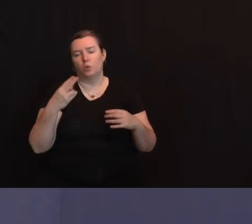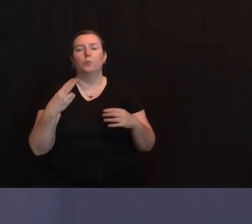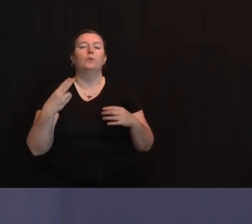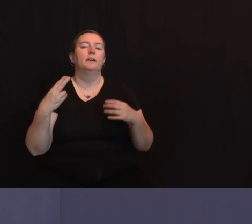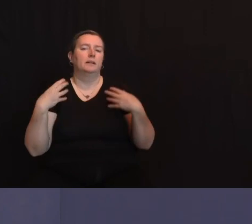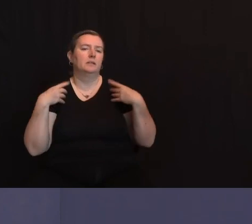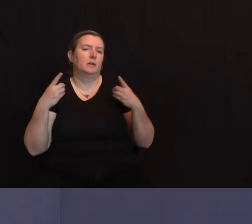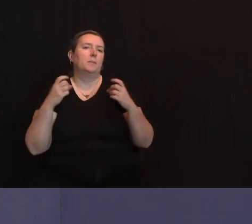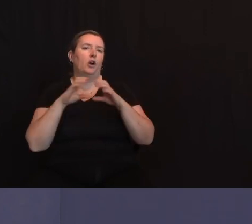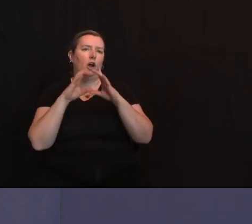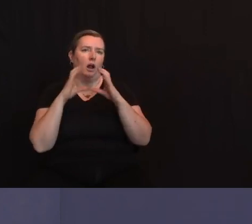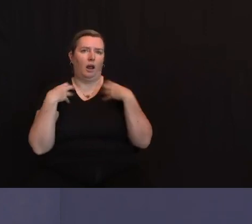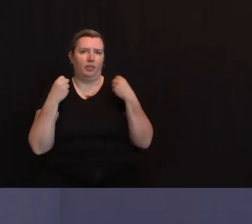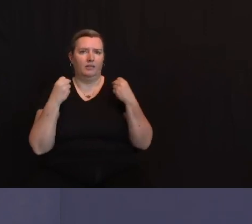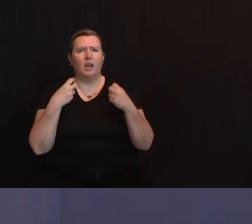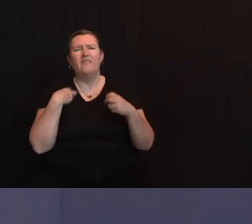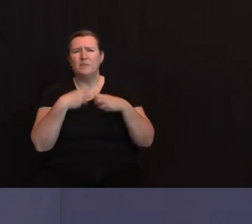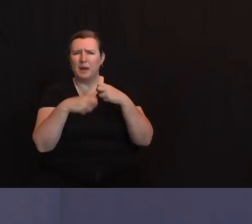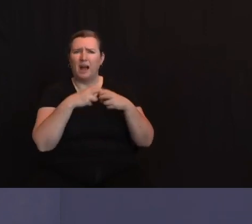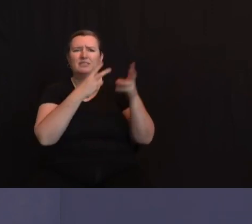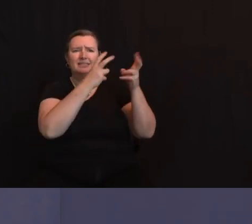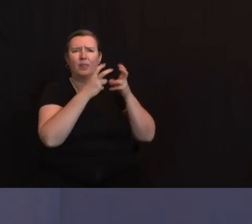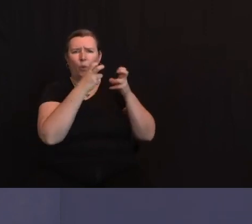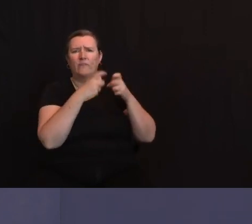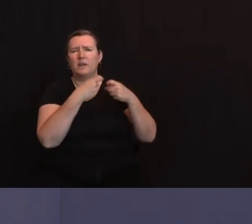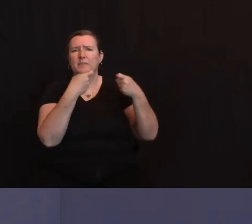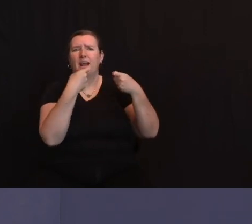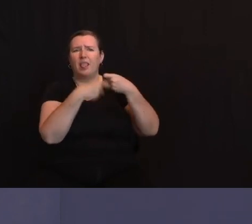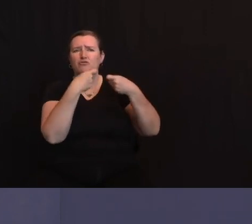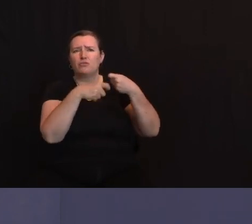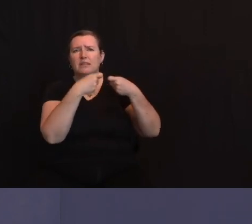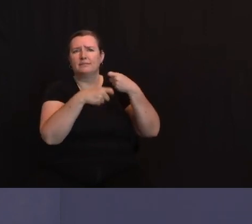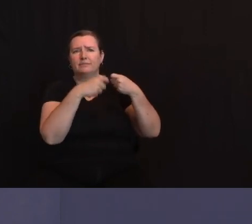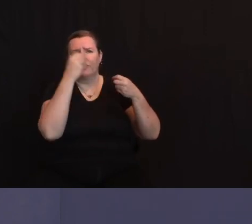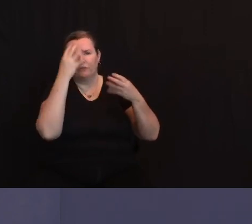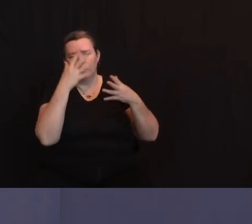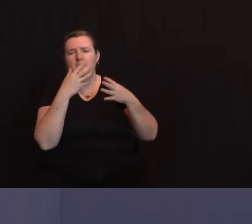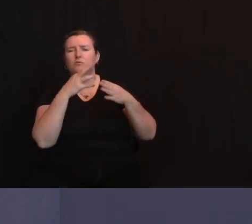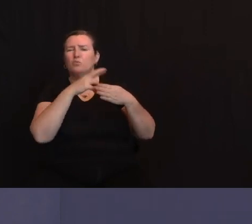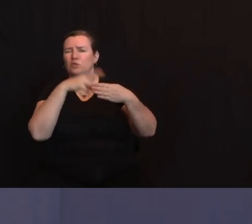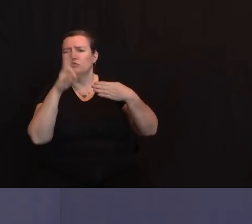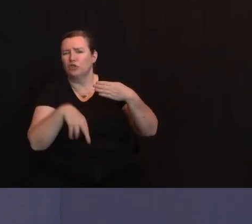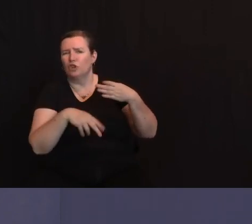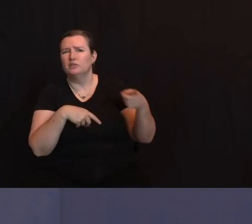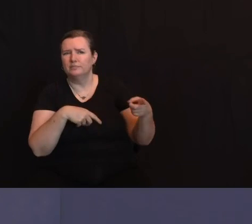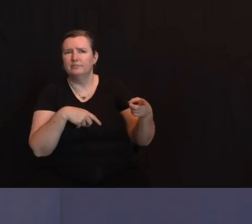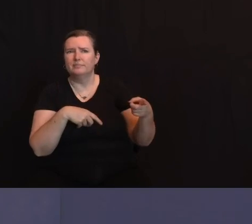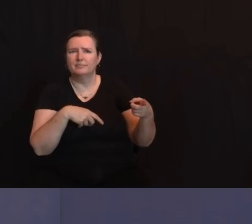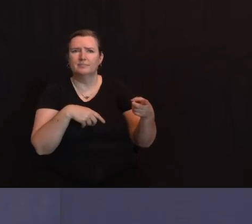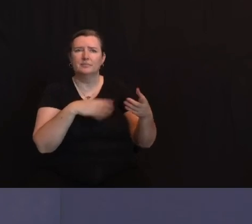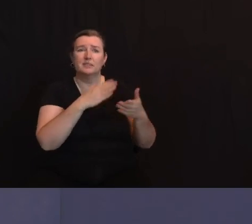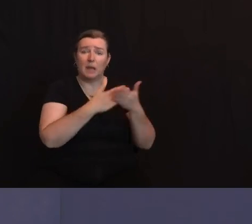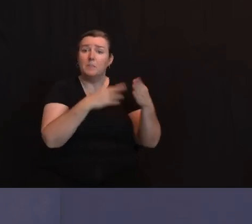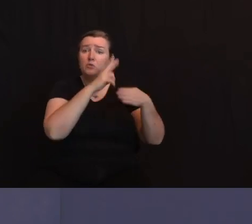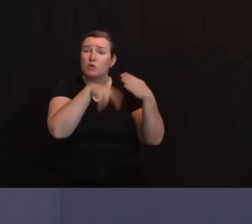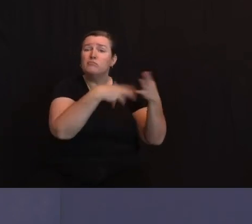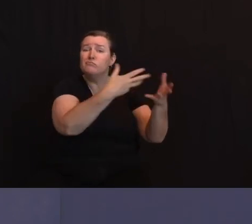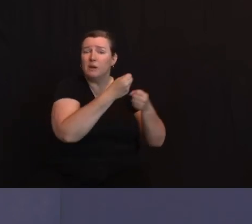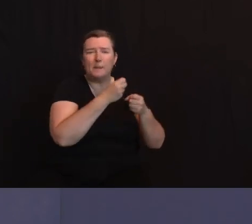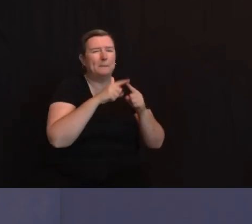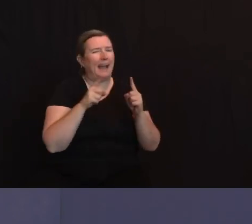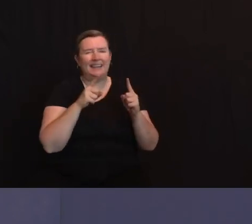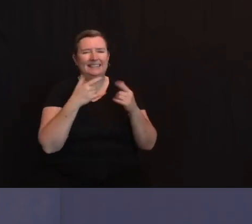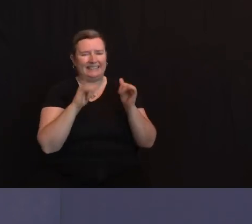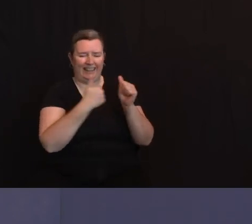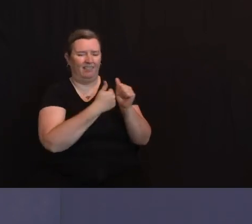of laboratory results electronically. Some results are received, but there continues to be a backlog, which is affecting our case